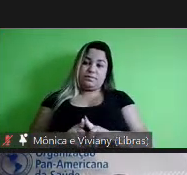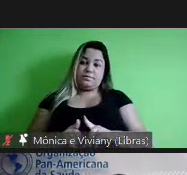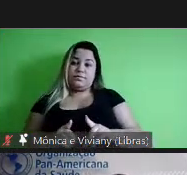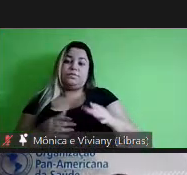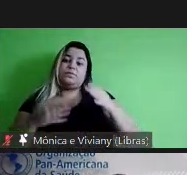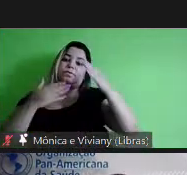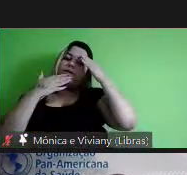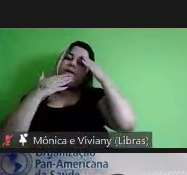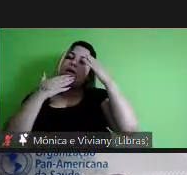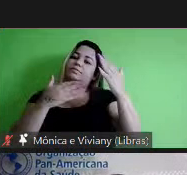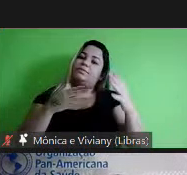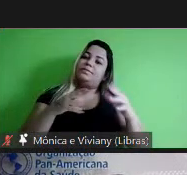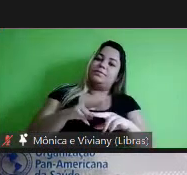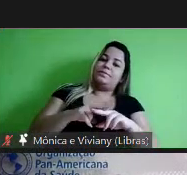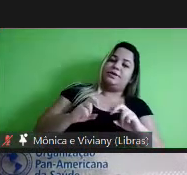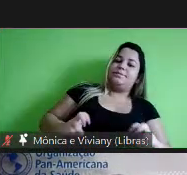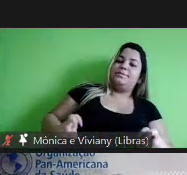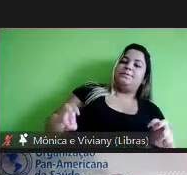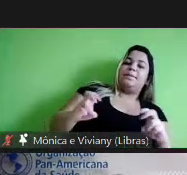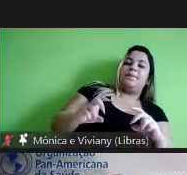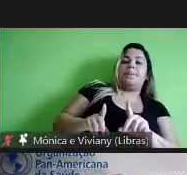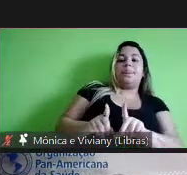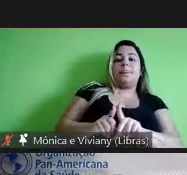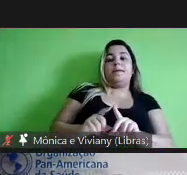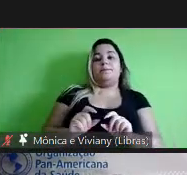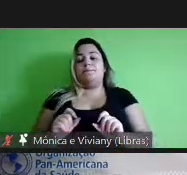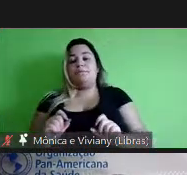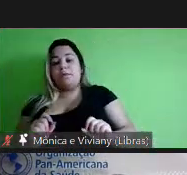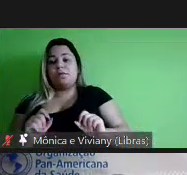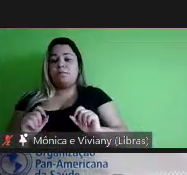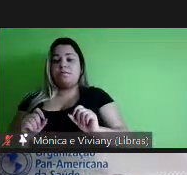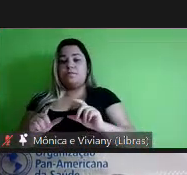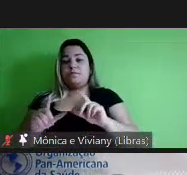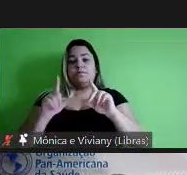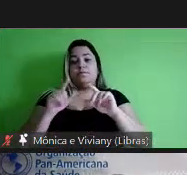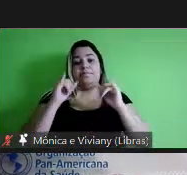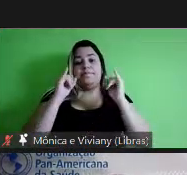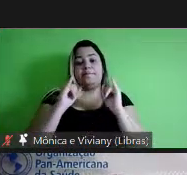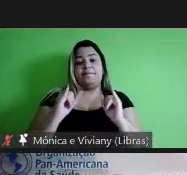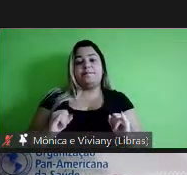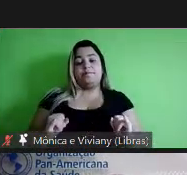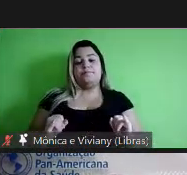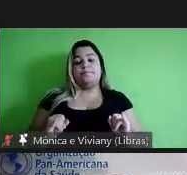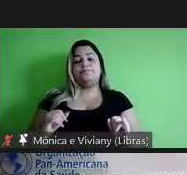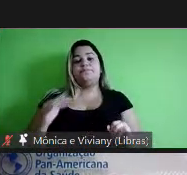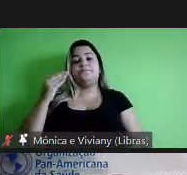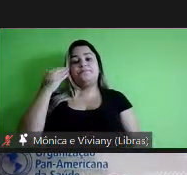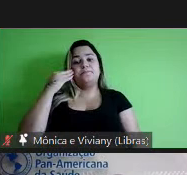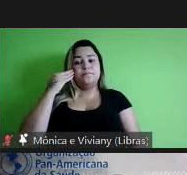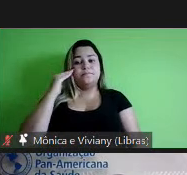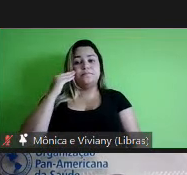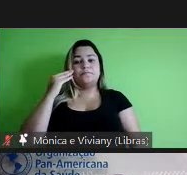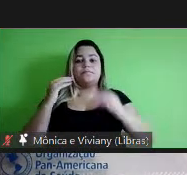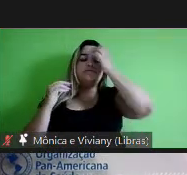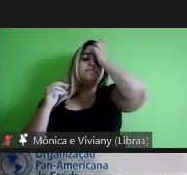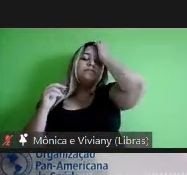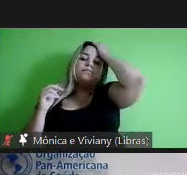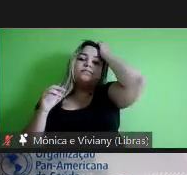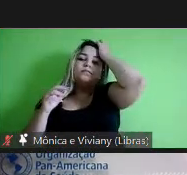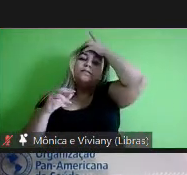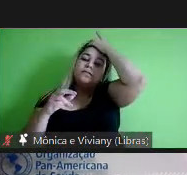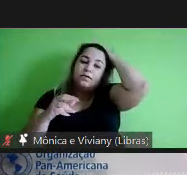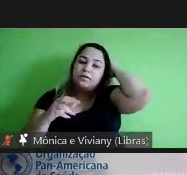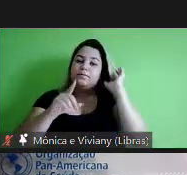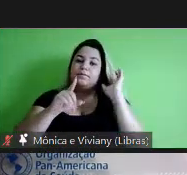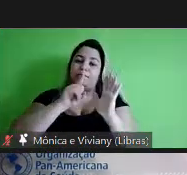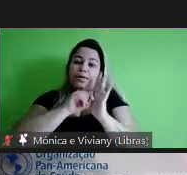healthcare. I thank for this table and all your speeches. I brought this image because it is very easy to understand. I